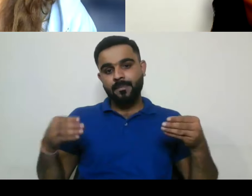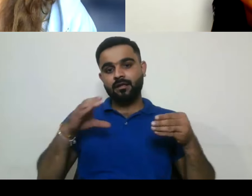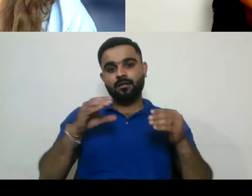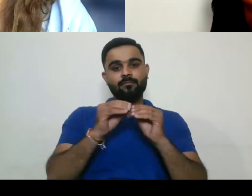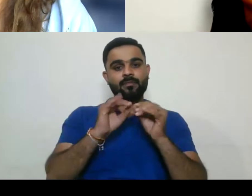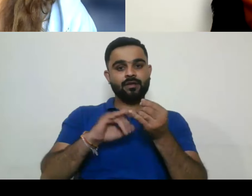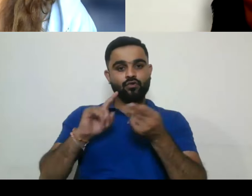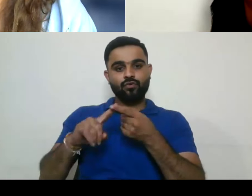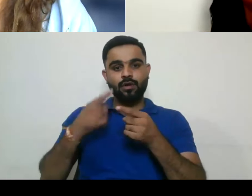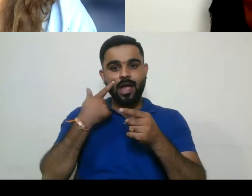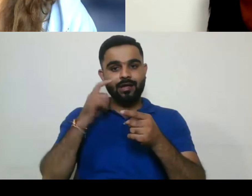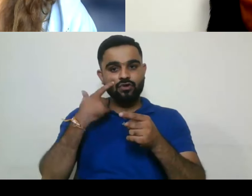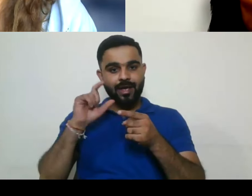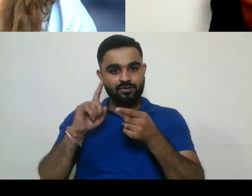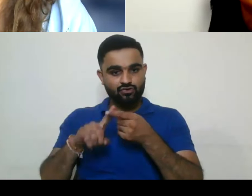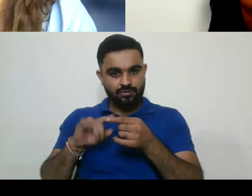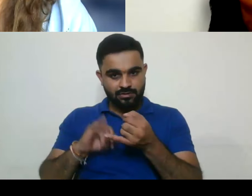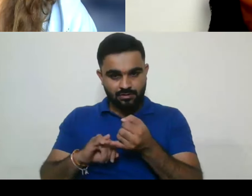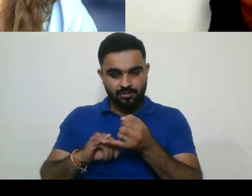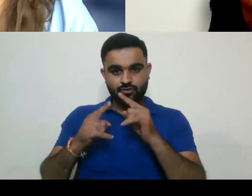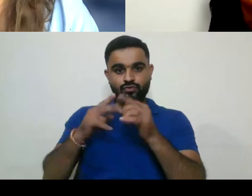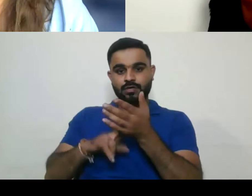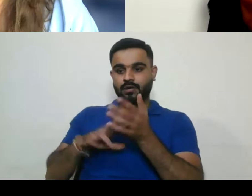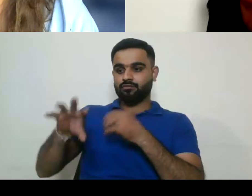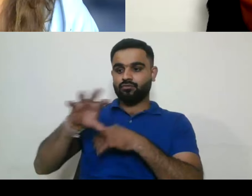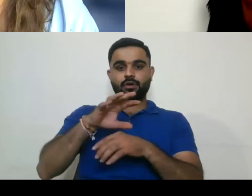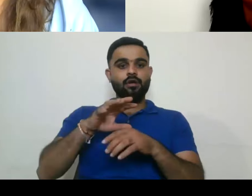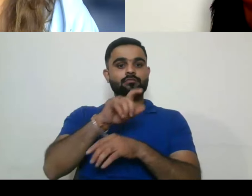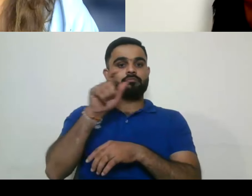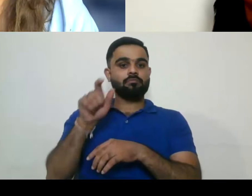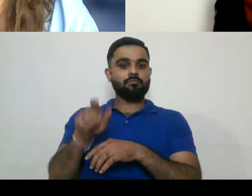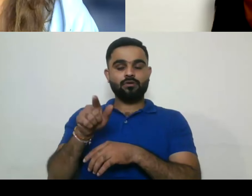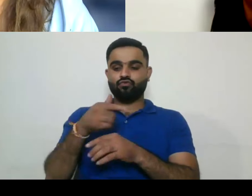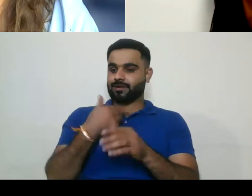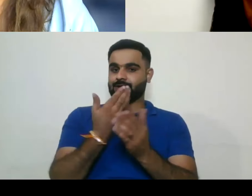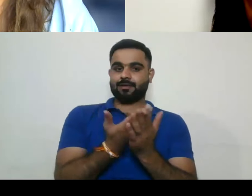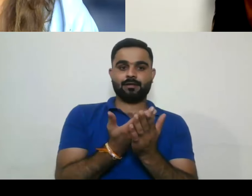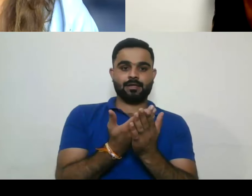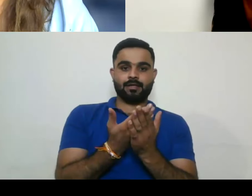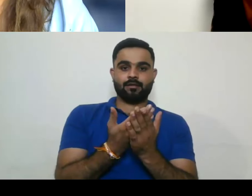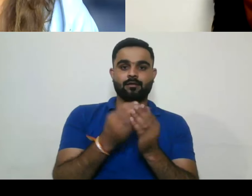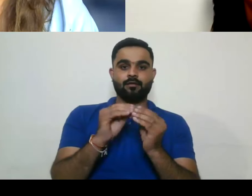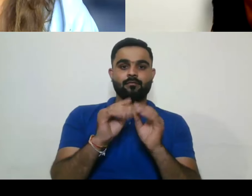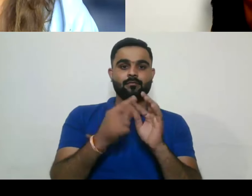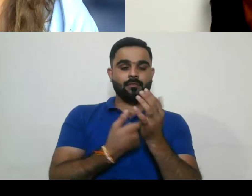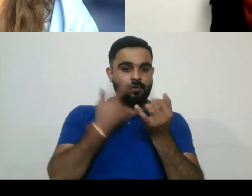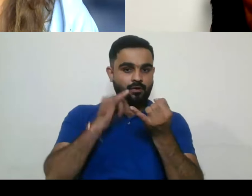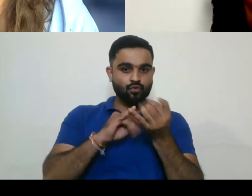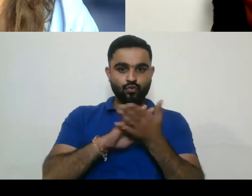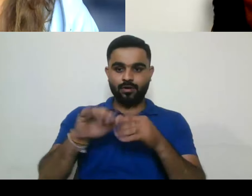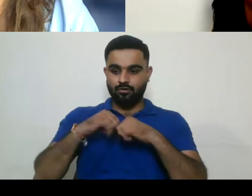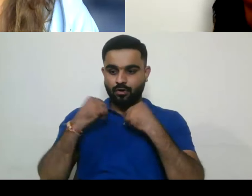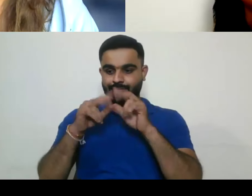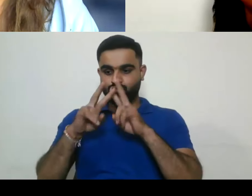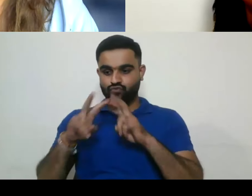CBSE, ICSC, and the Telangana State Board. She has also participated in British Council's Action Research